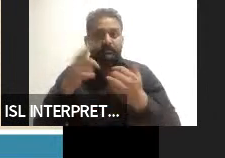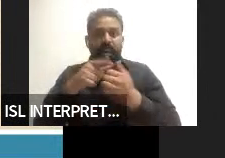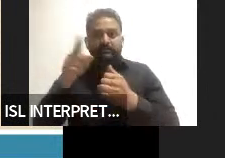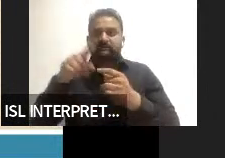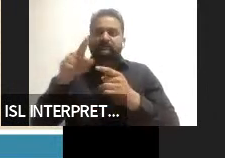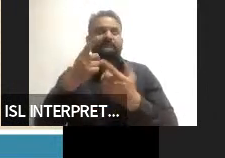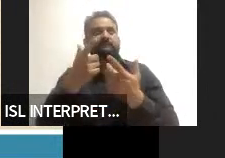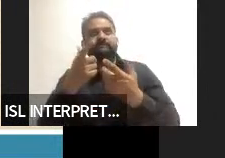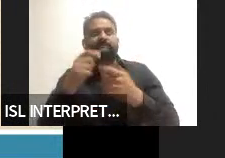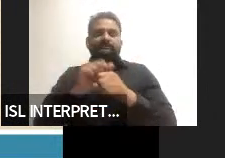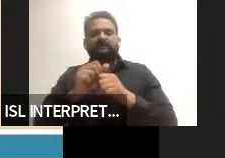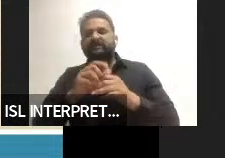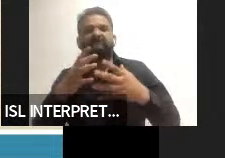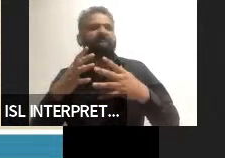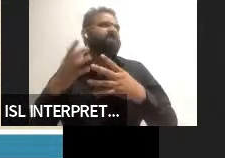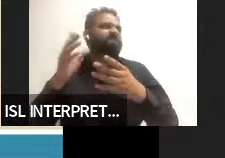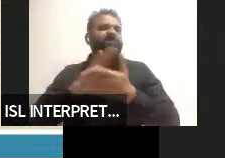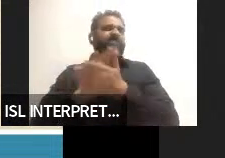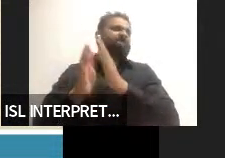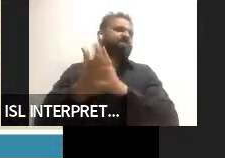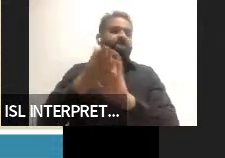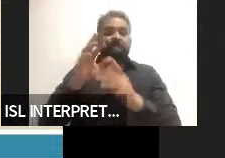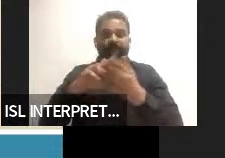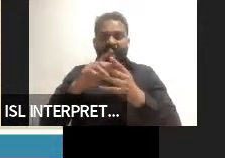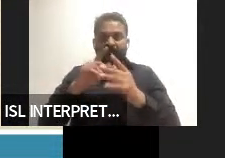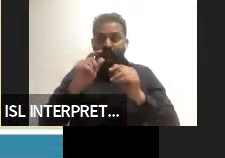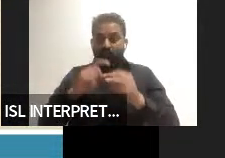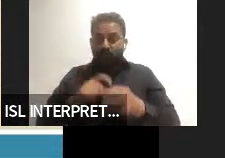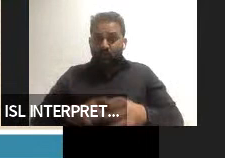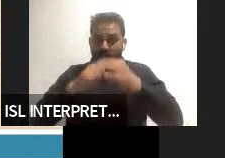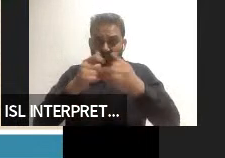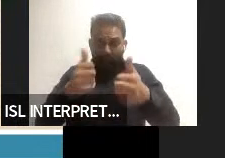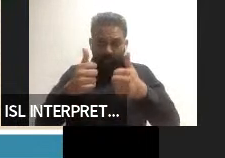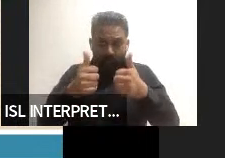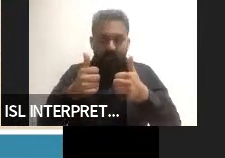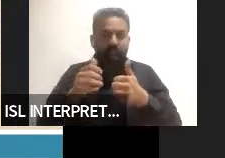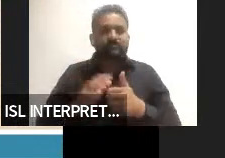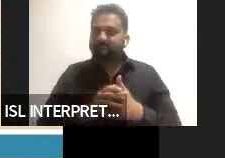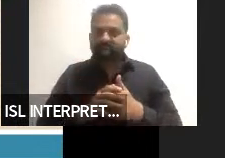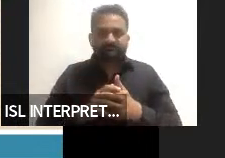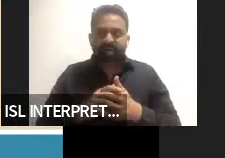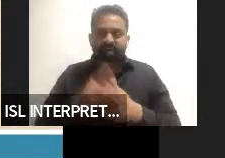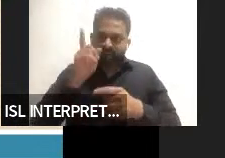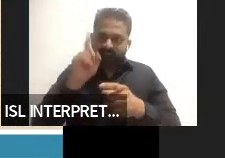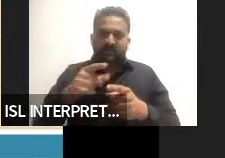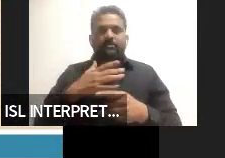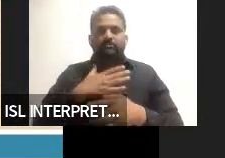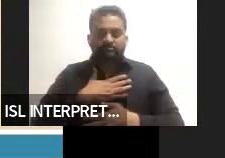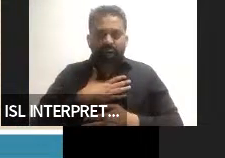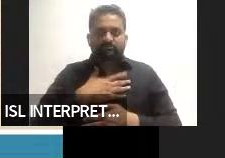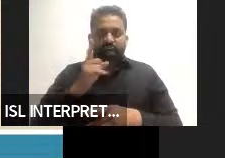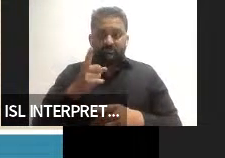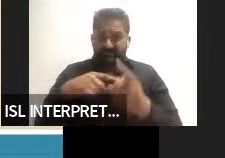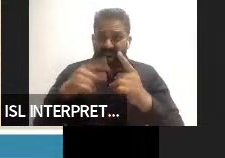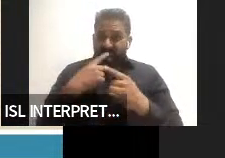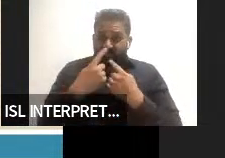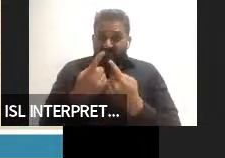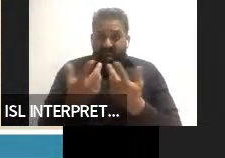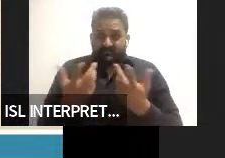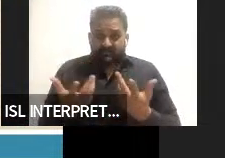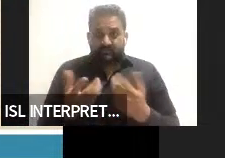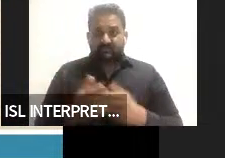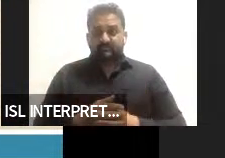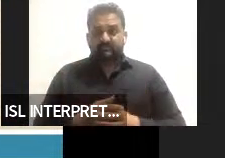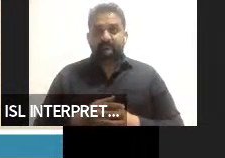your task, but it will not be of good quality. You have to trust us when we say that. I